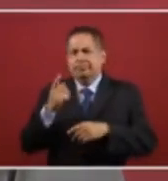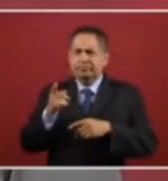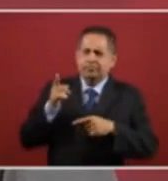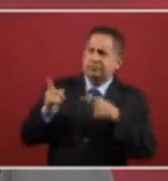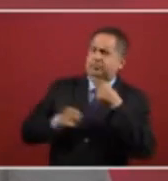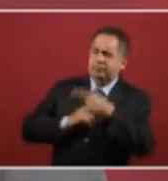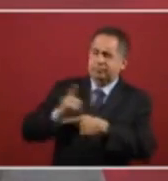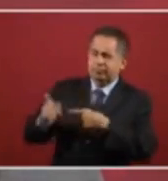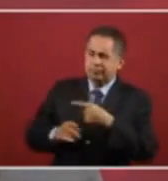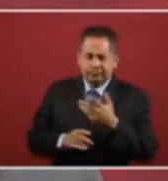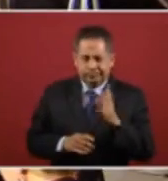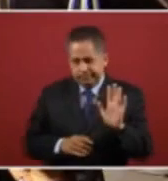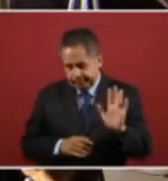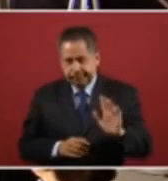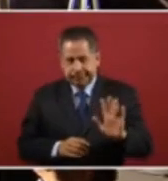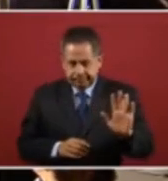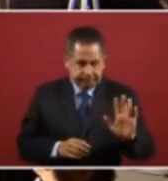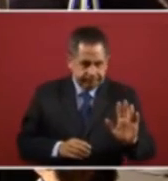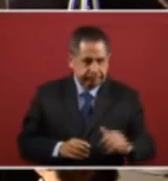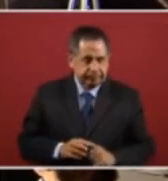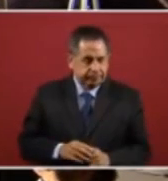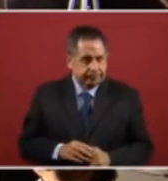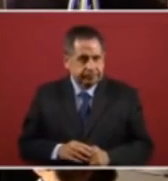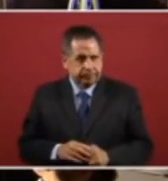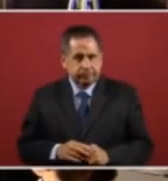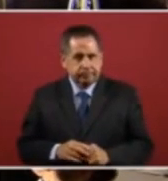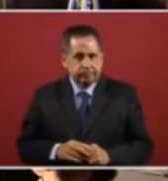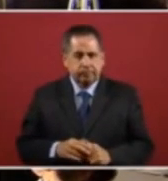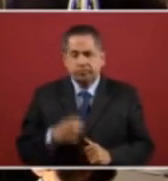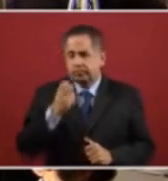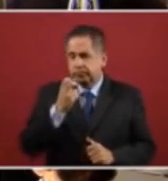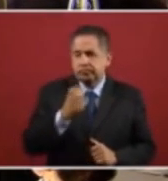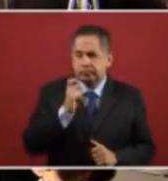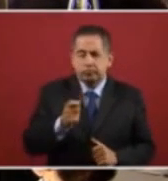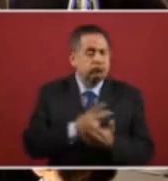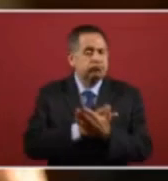something that was related to the,